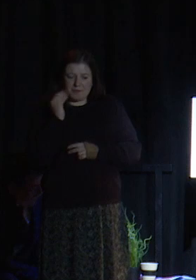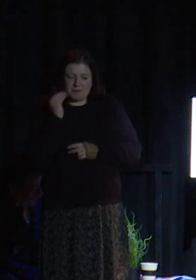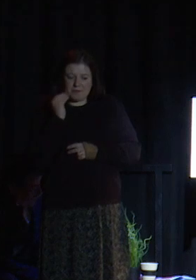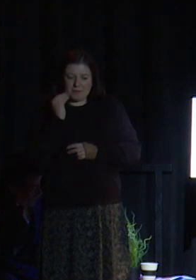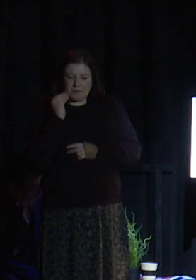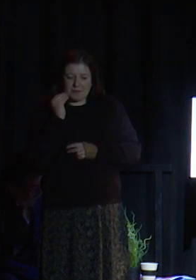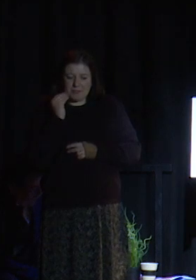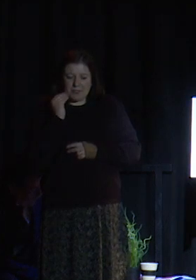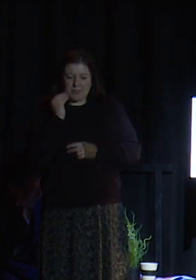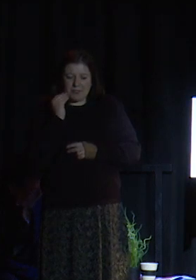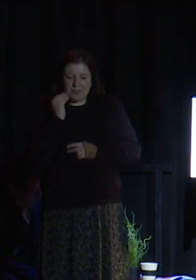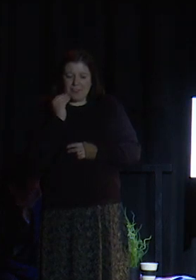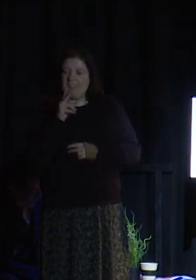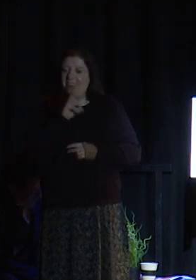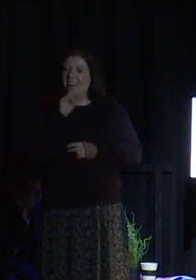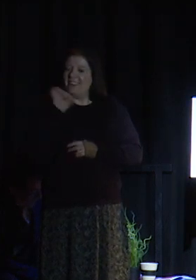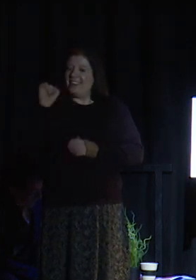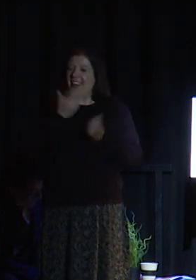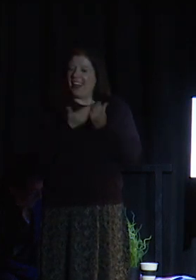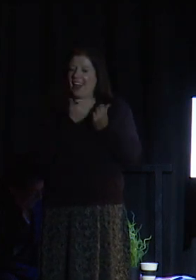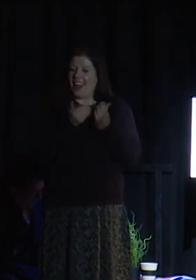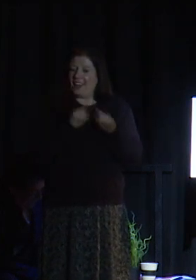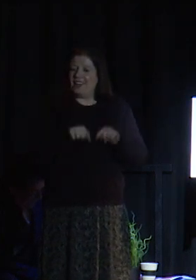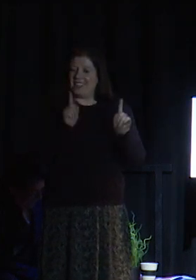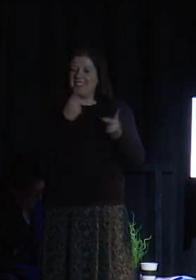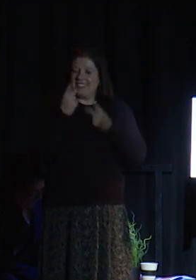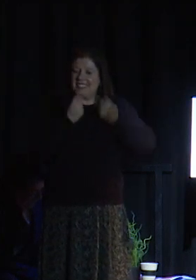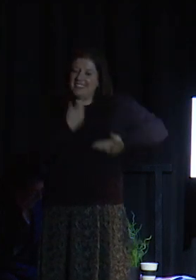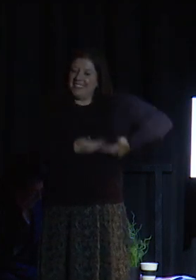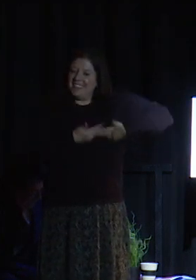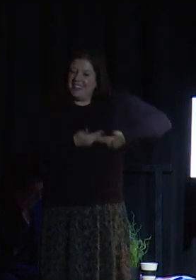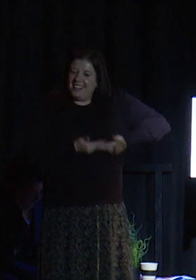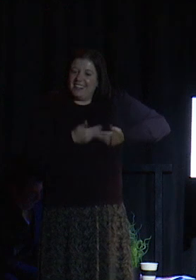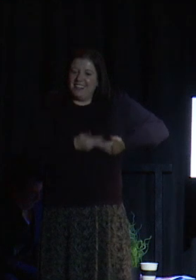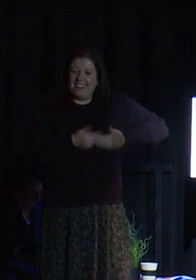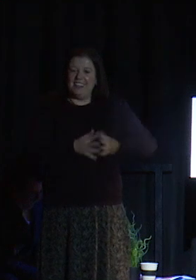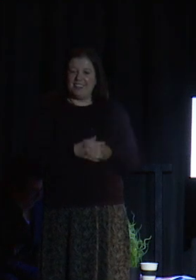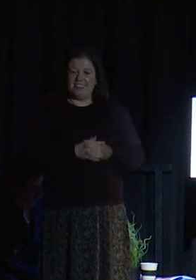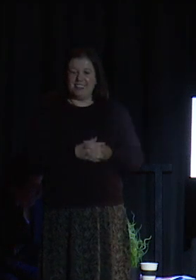uremponsi wangu, uremponsi wangu.